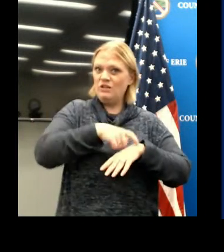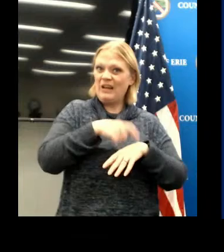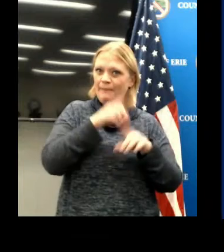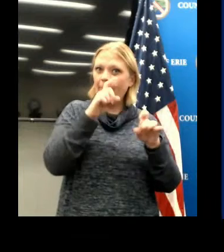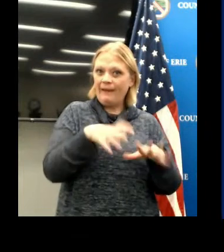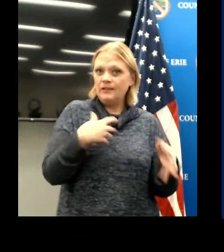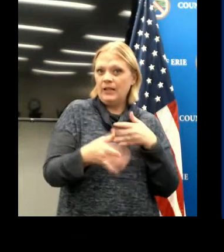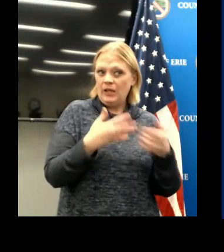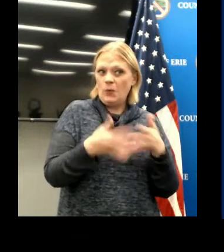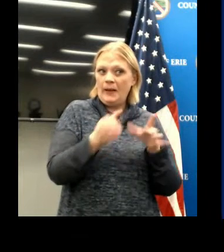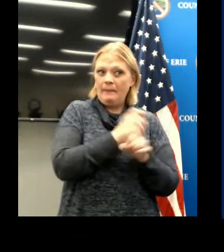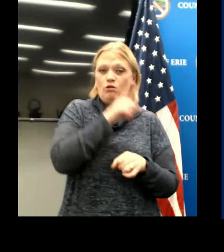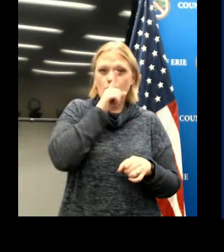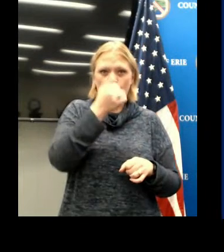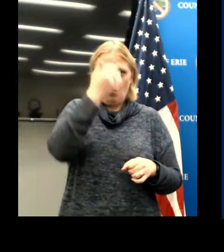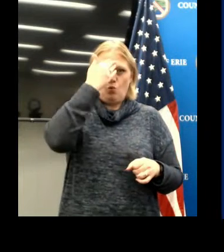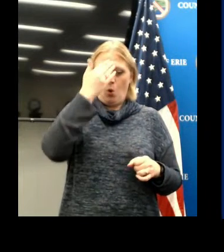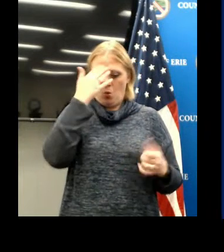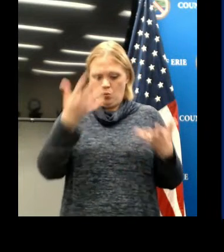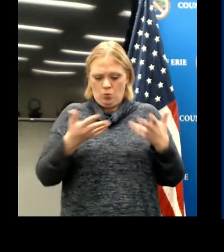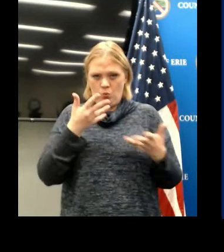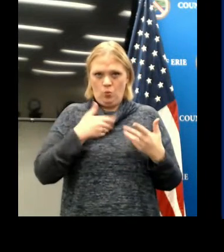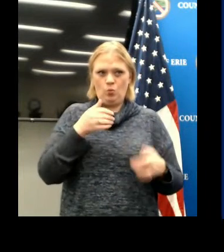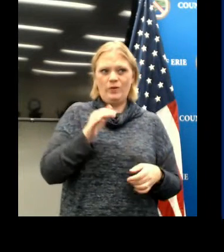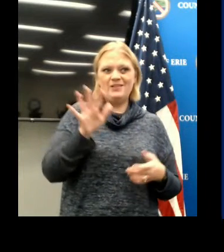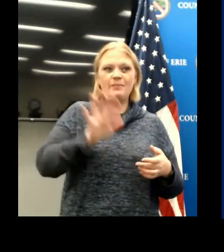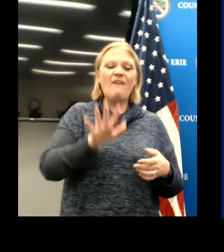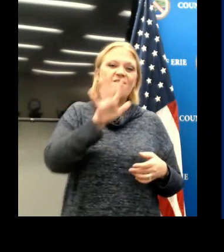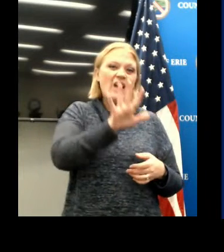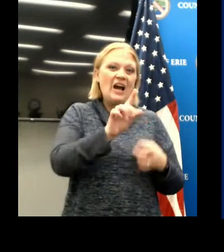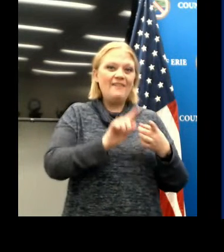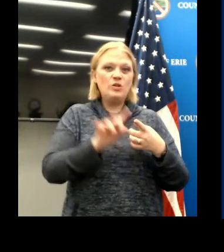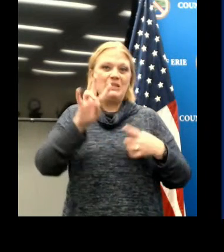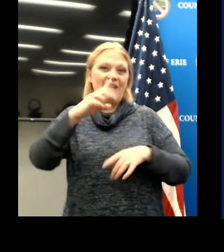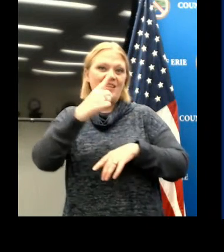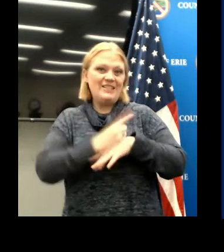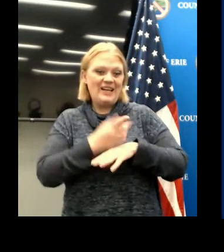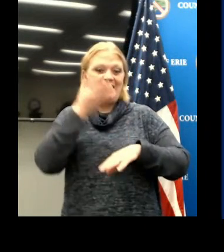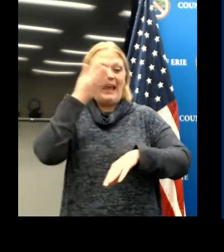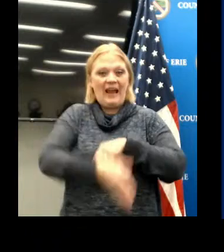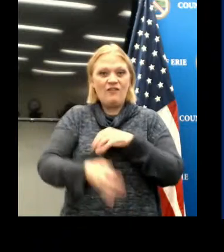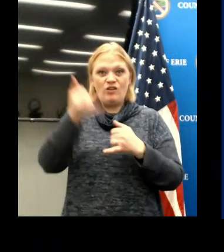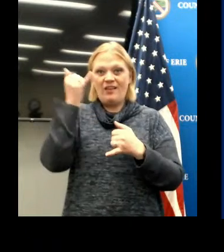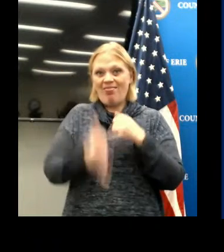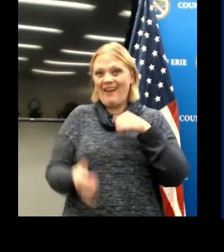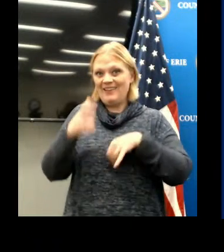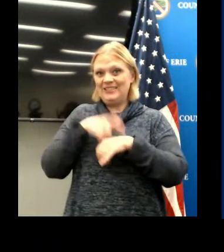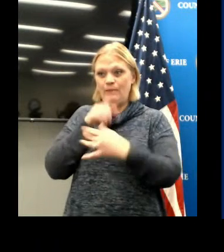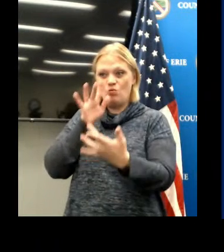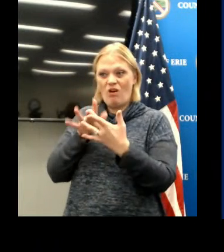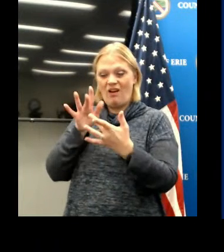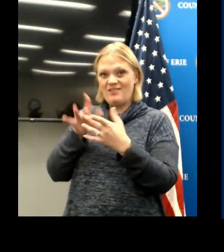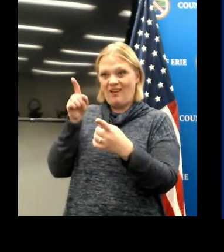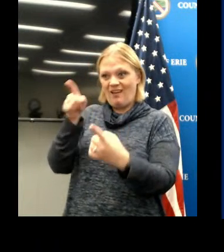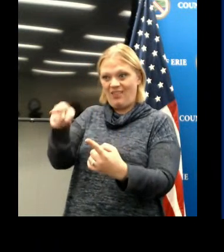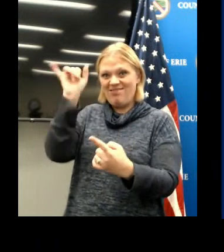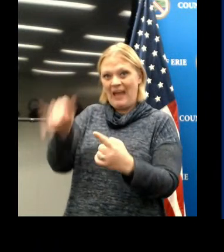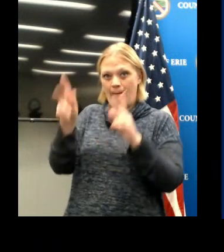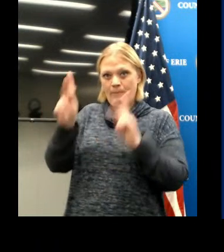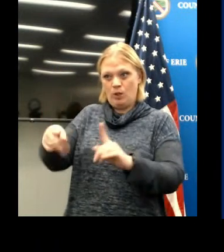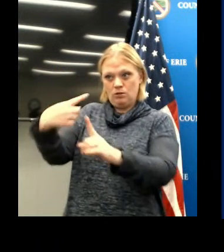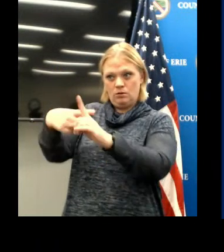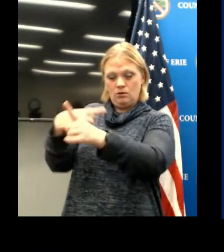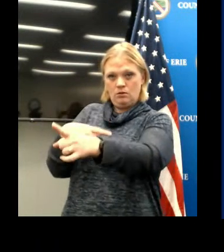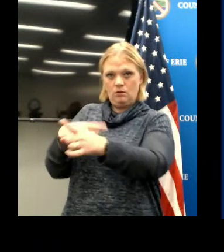sure that you know your status, is about 5 to 7 days after your last contact. But please stay at home, stay away